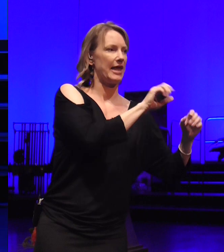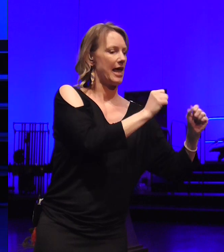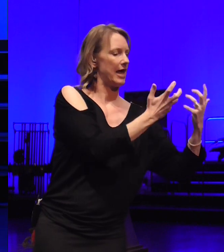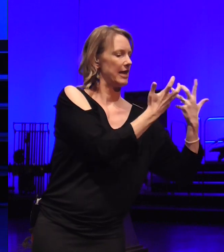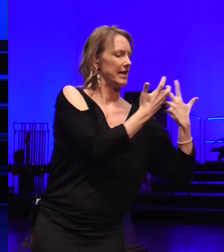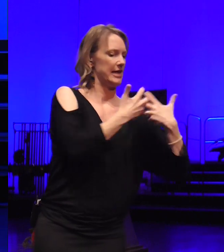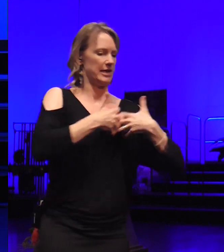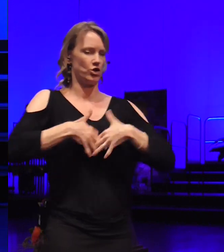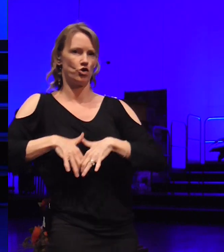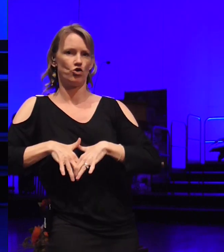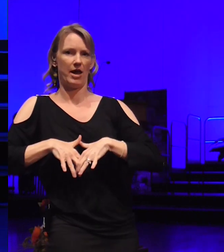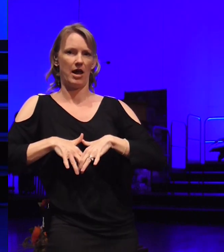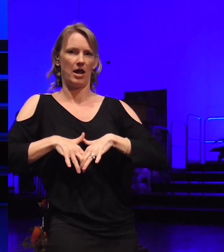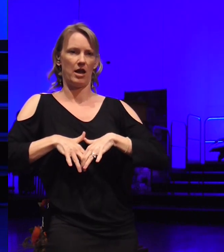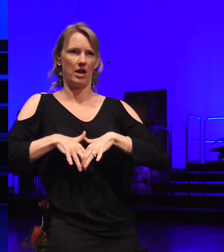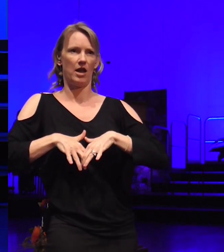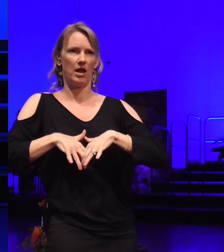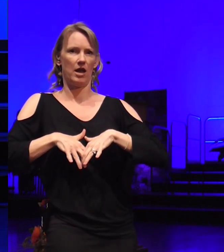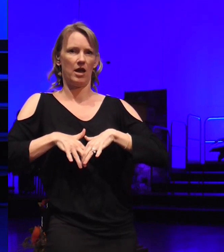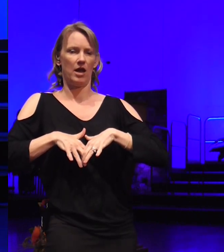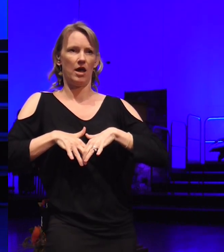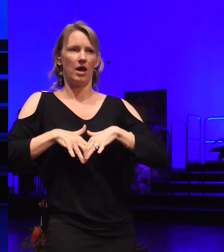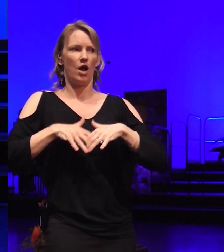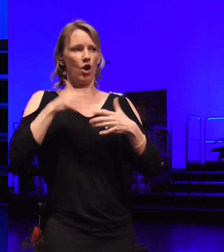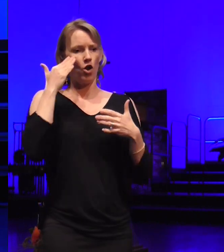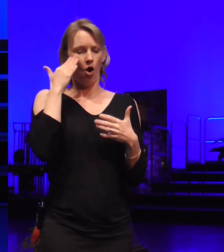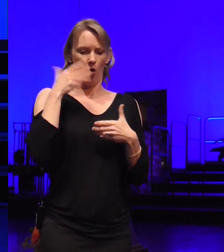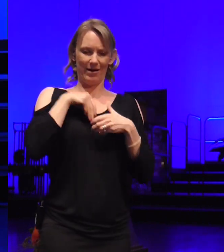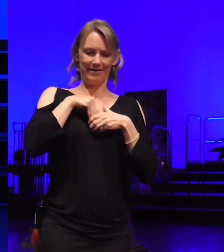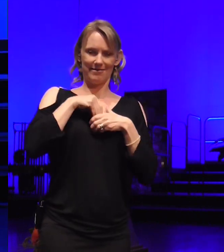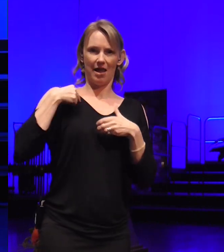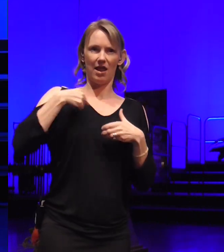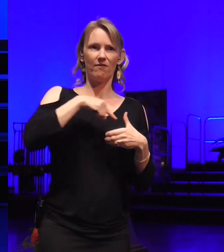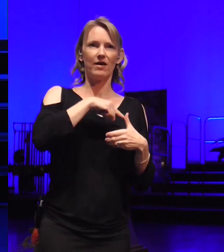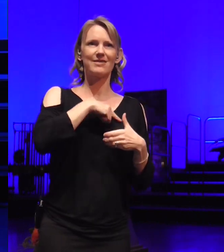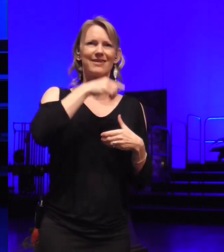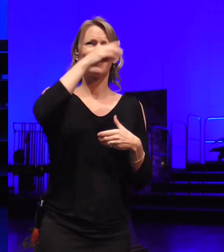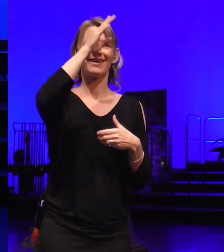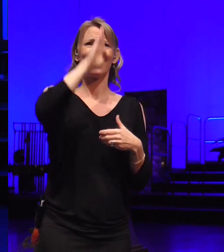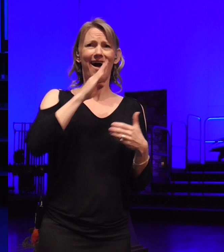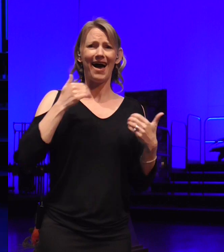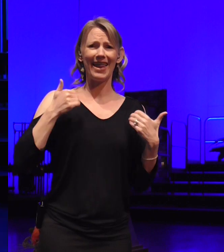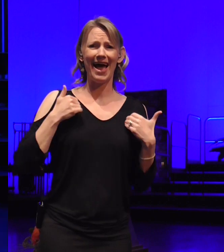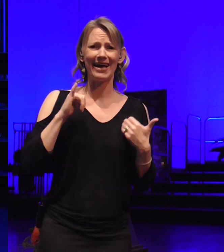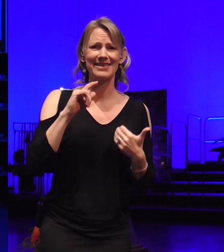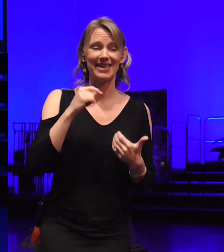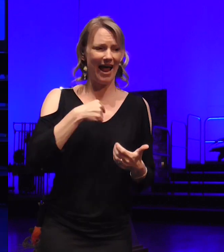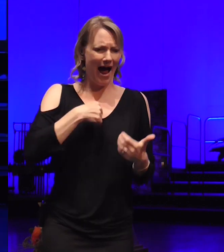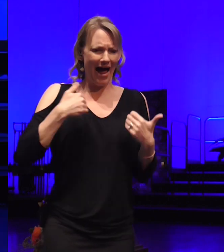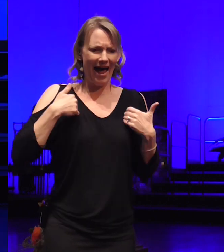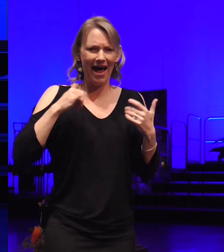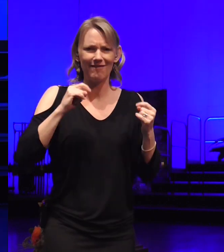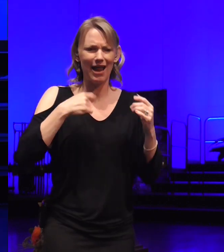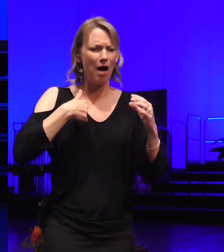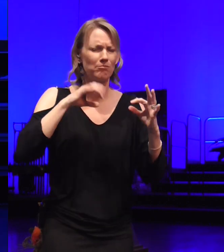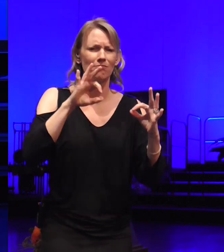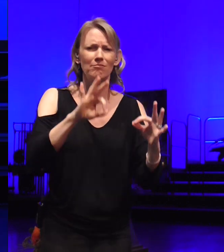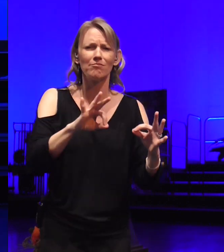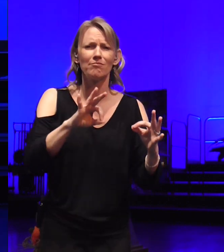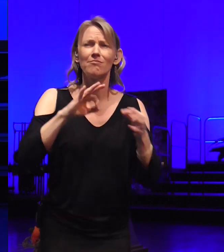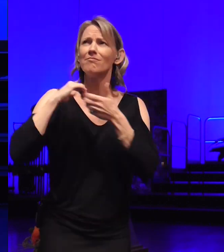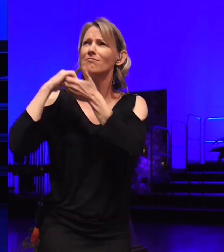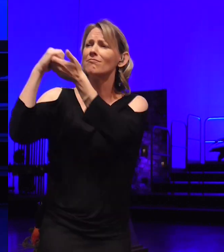be integrated within us, knowing that with our inner refuge, God's got this. I've got this in